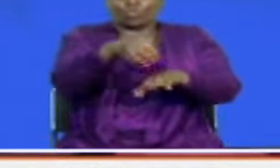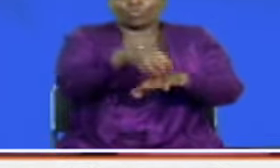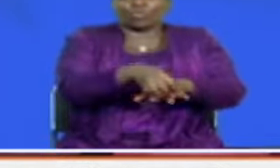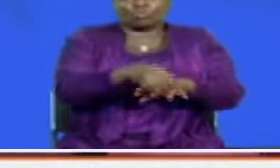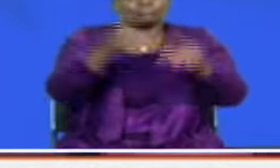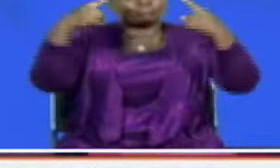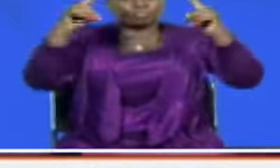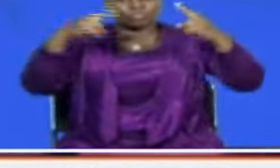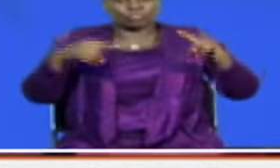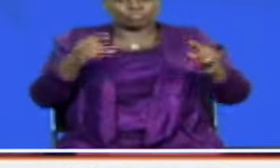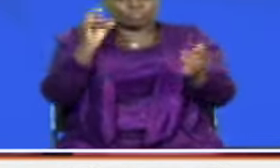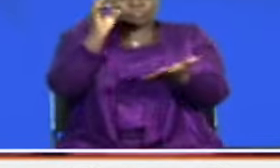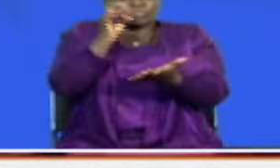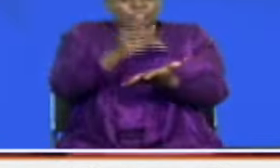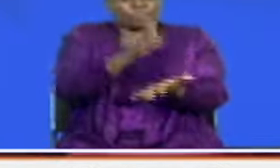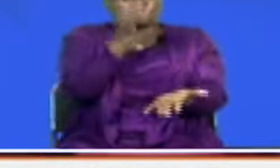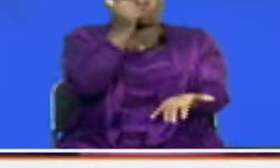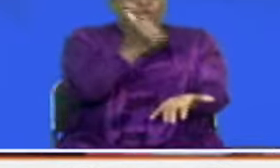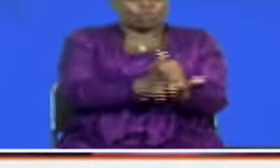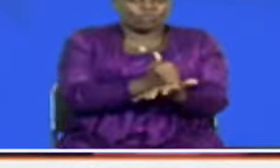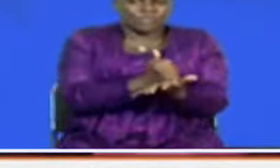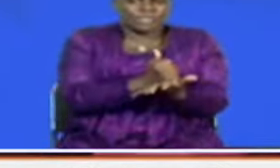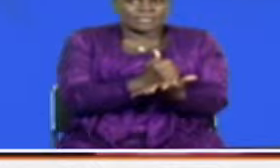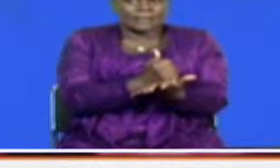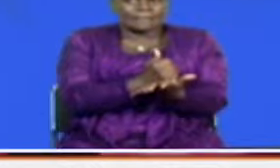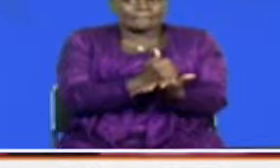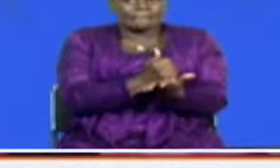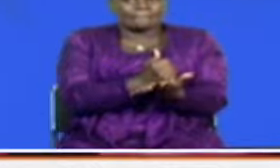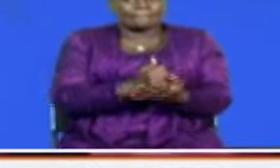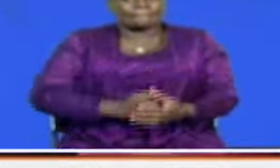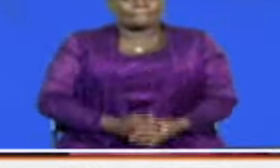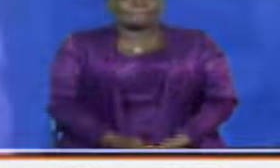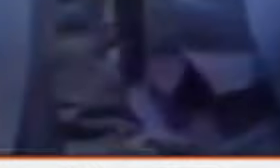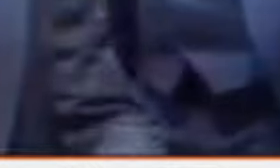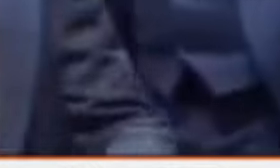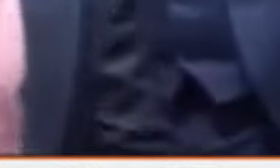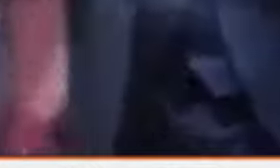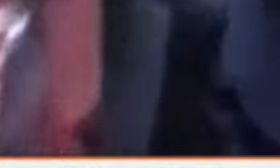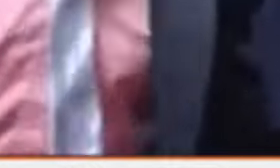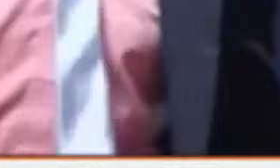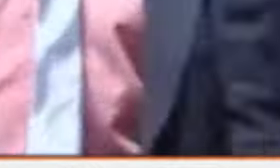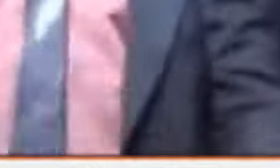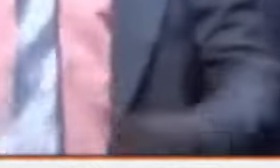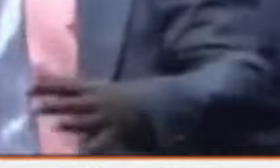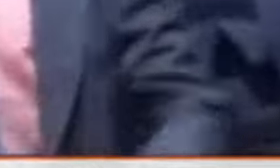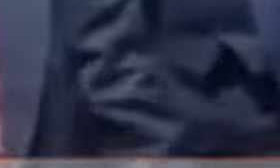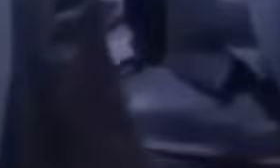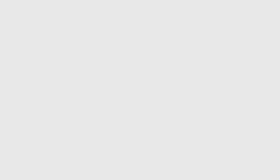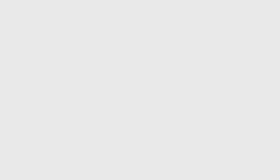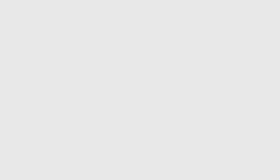were successfully removed from office. Bramwell Bwire, KTN.